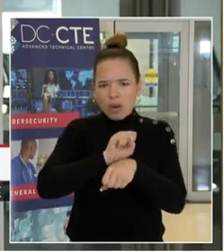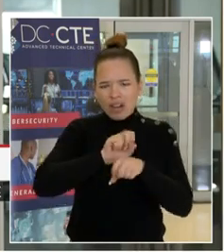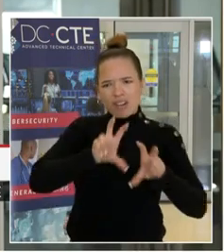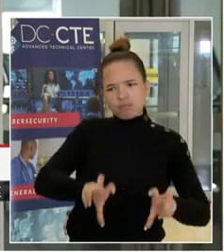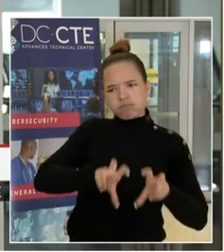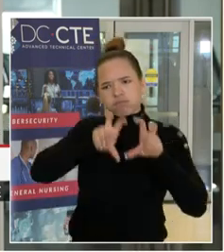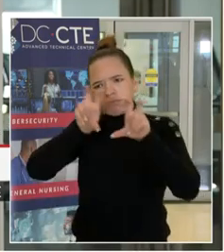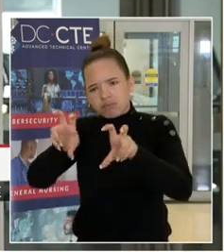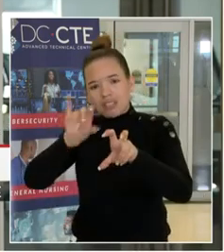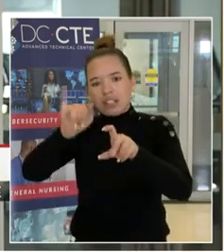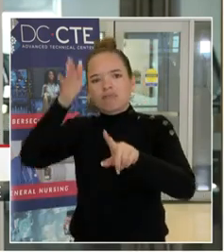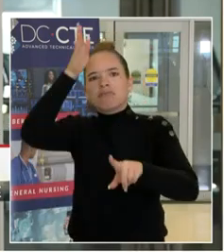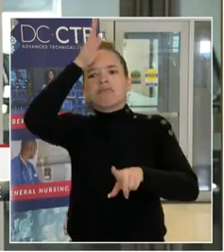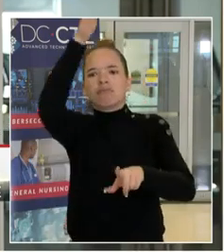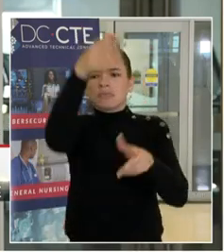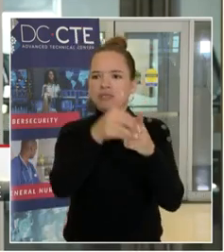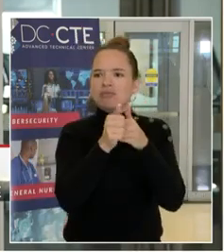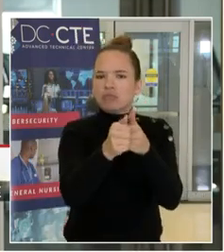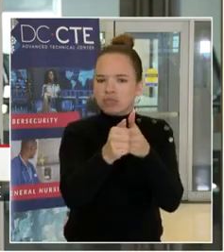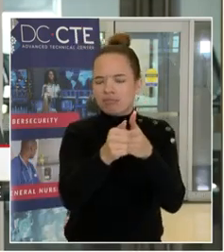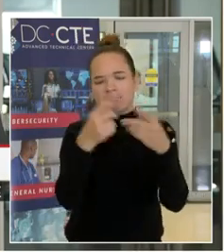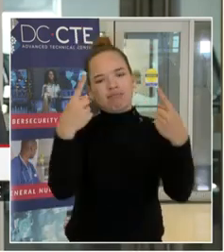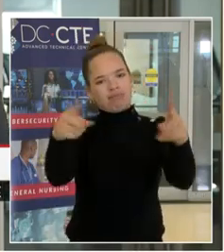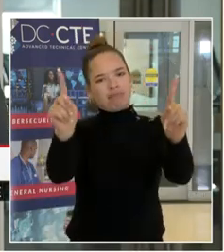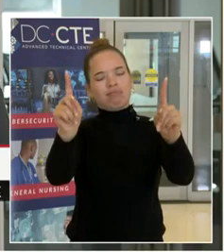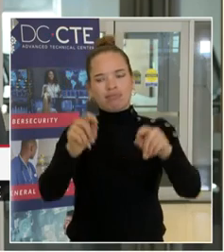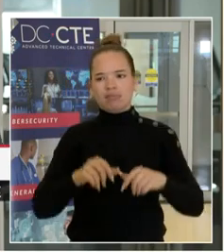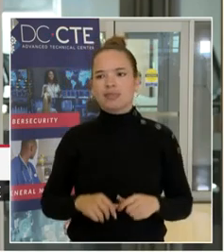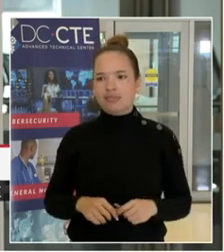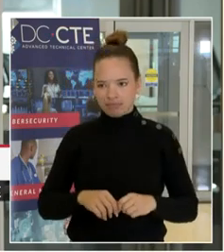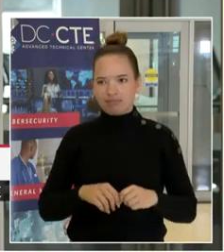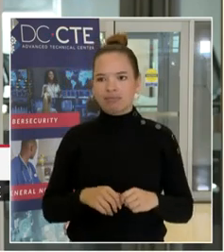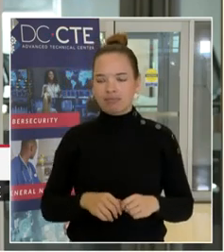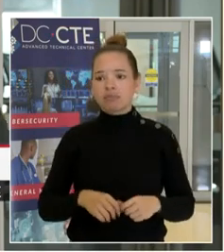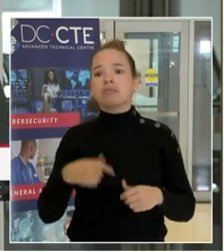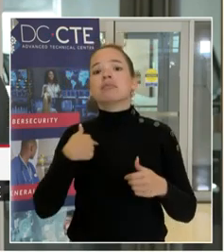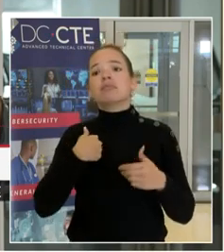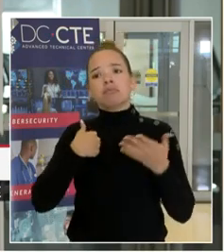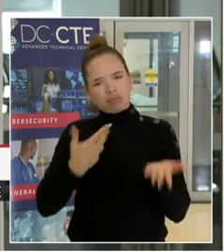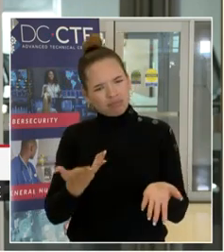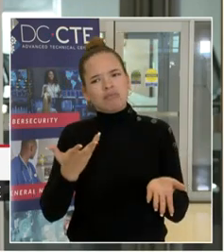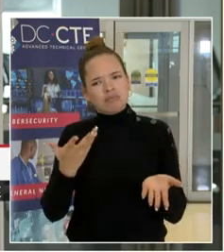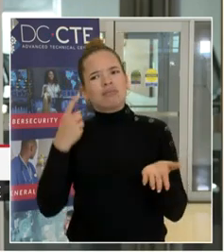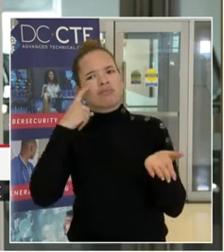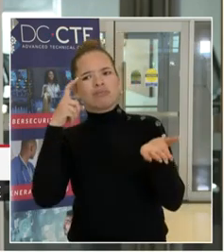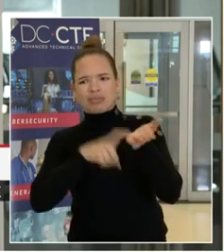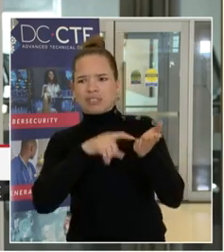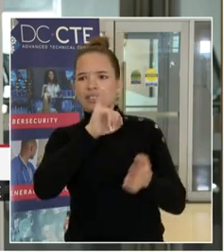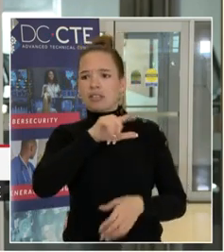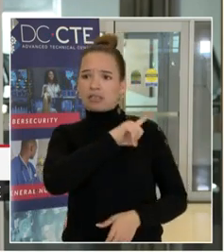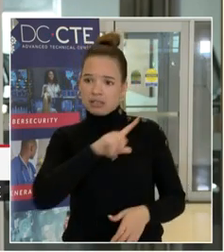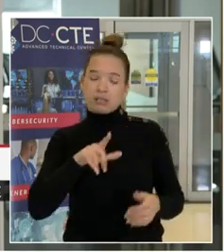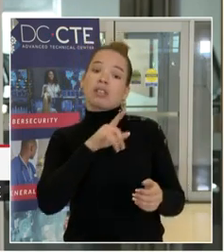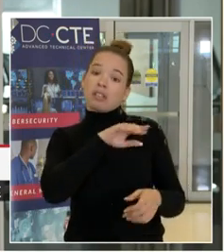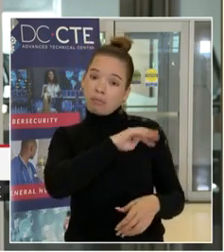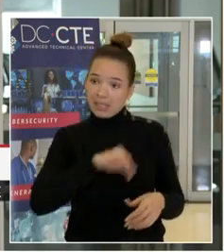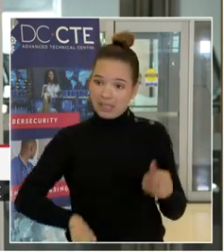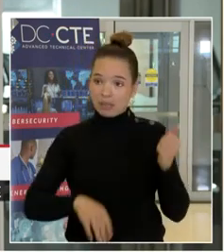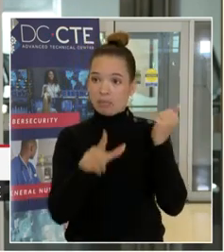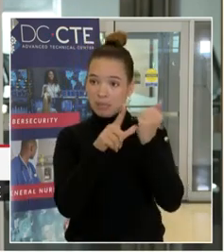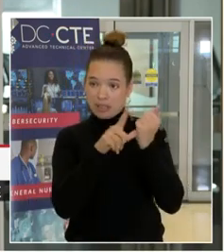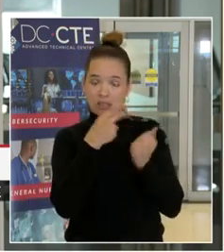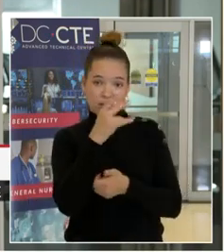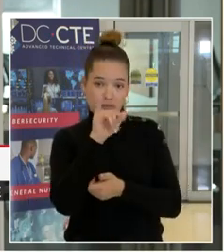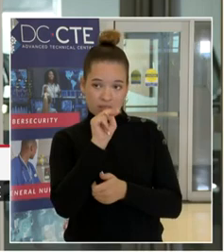I also want to acknowledge my team, Deputy Mayor Kine, Superintendent Grant, and